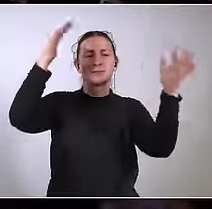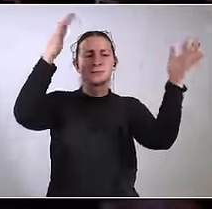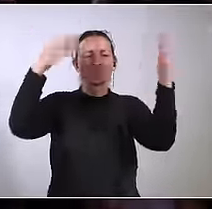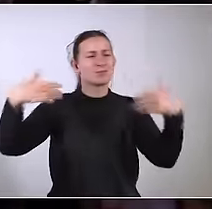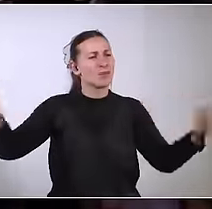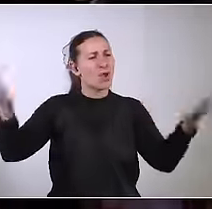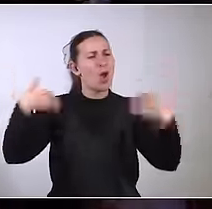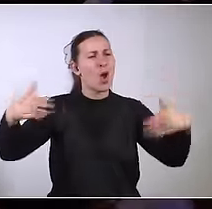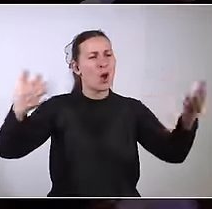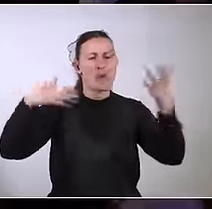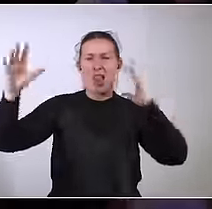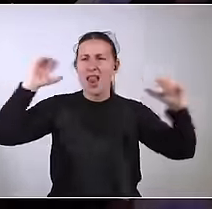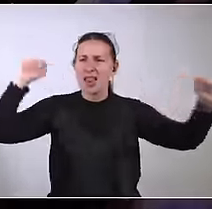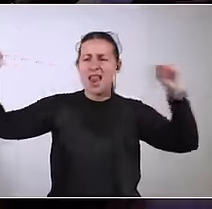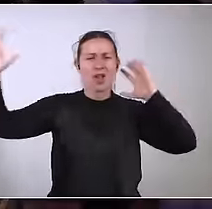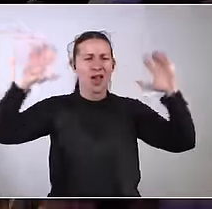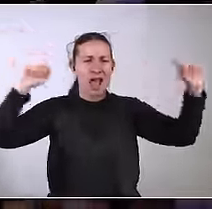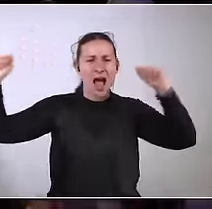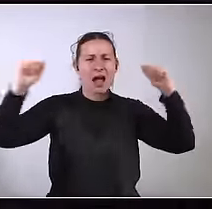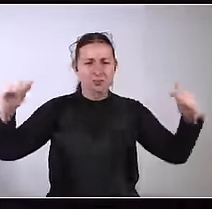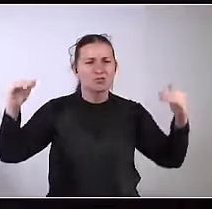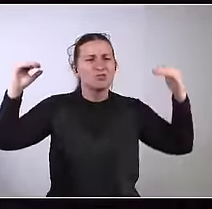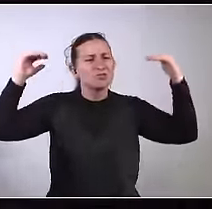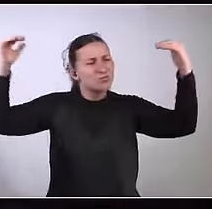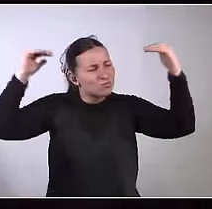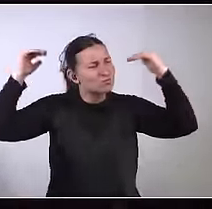Come on, louder, louder.